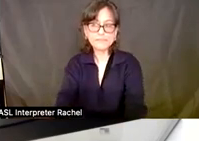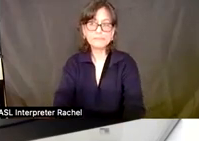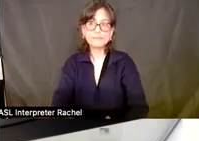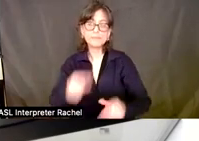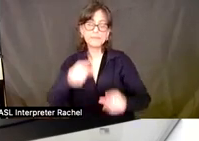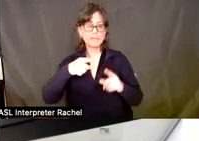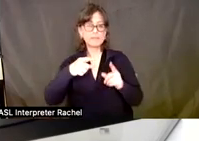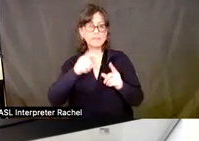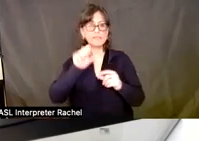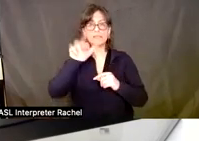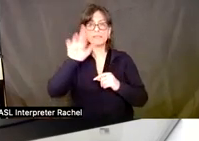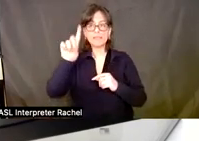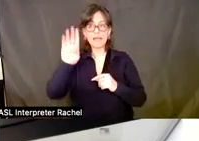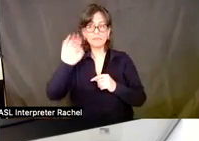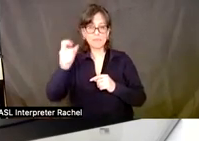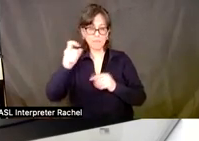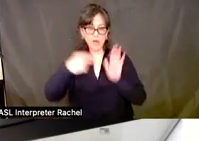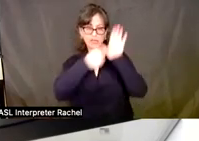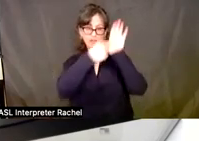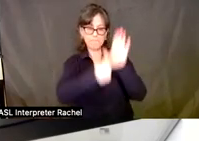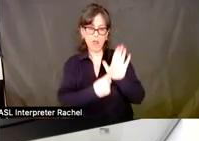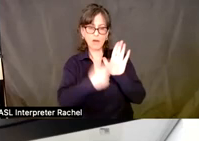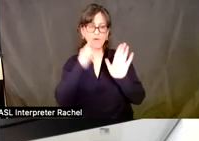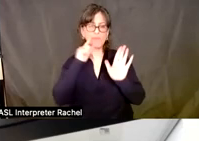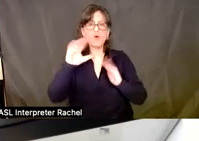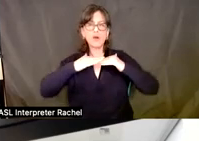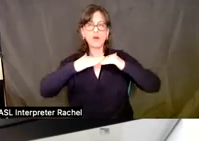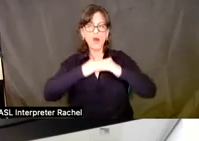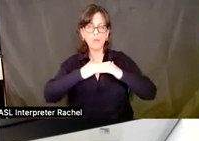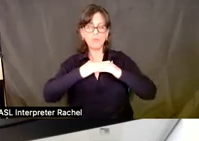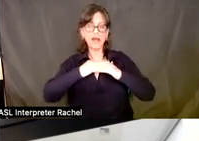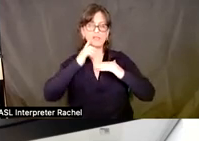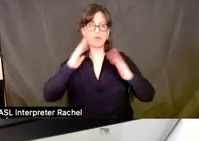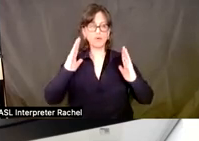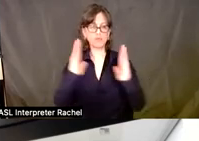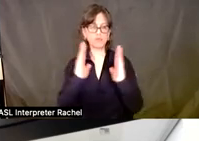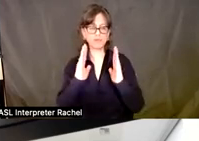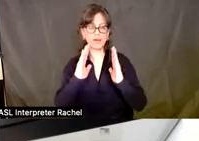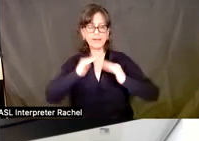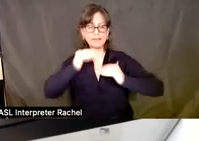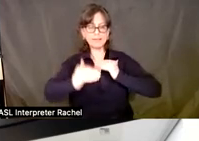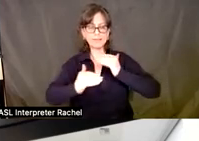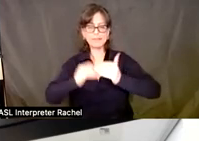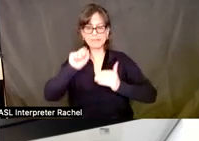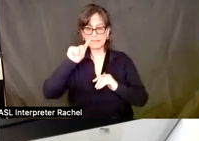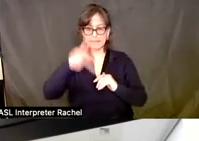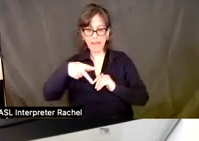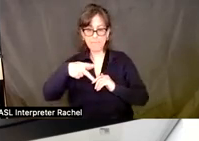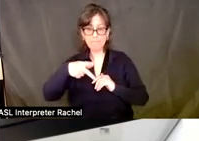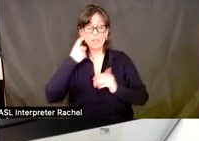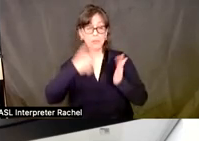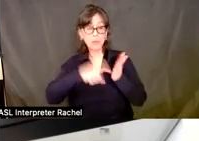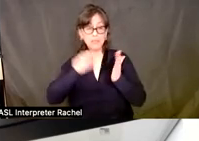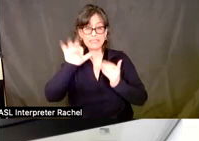a sandbox model of a compressional or restraining step. You can see that the sand